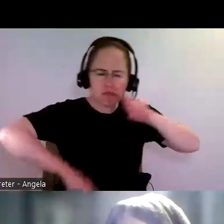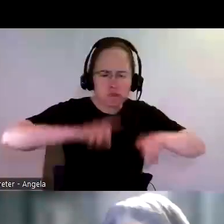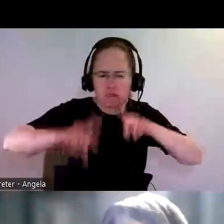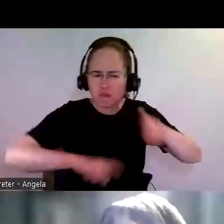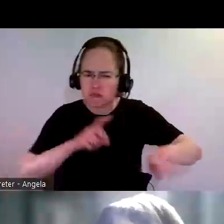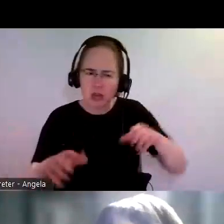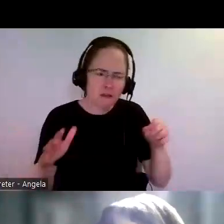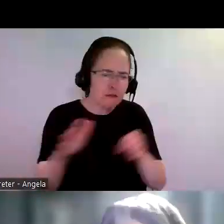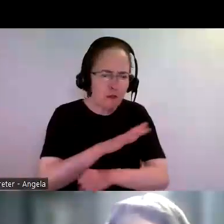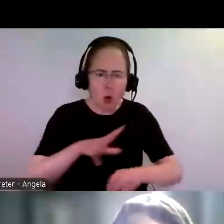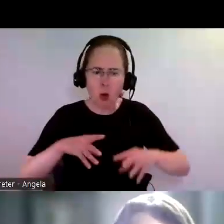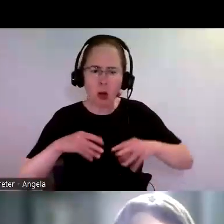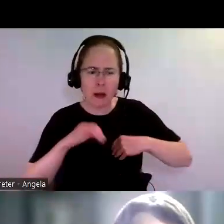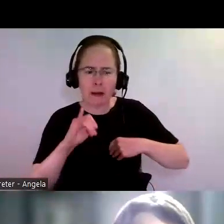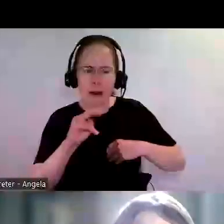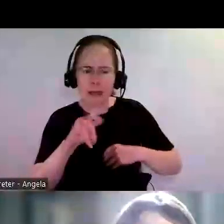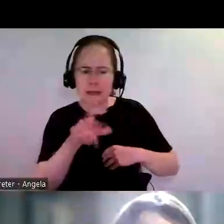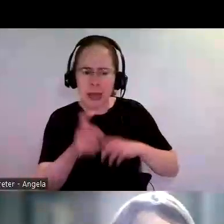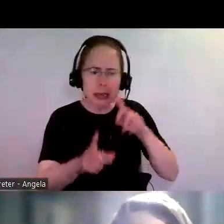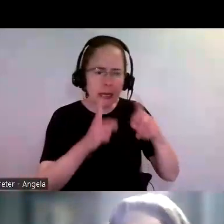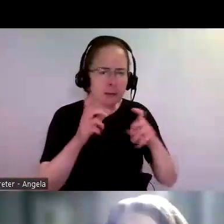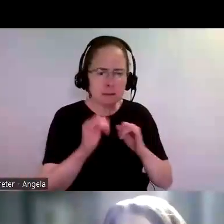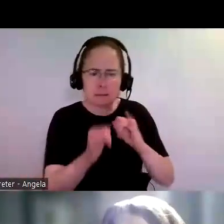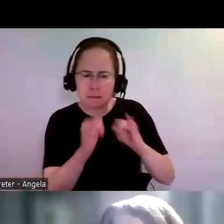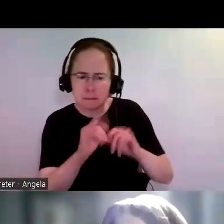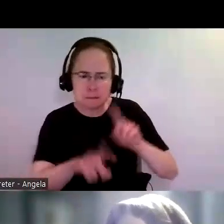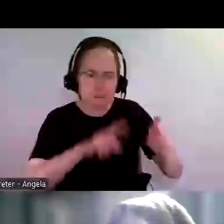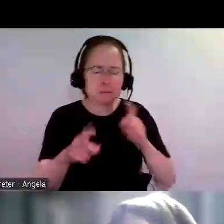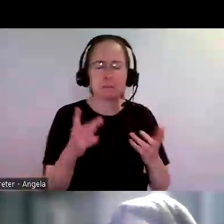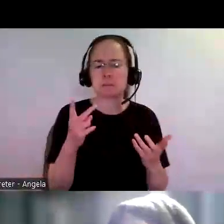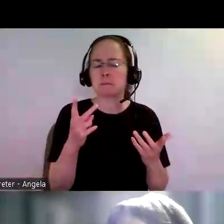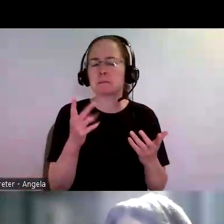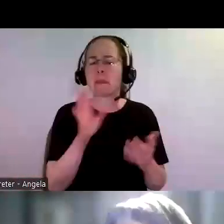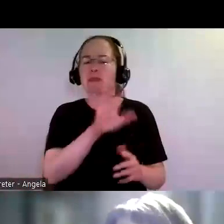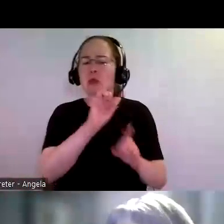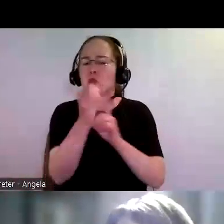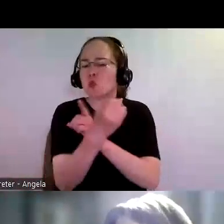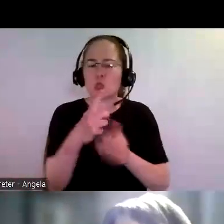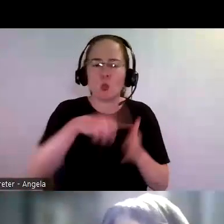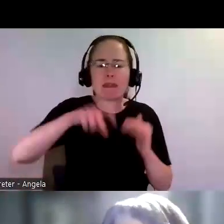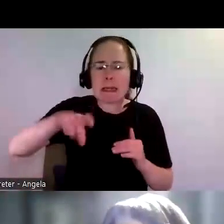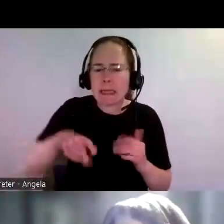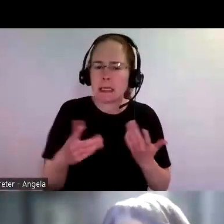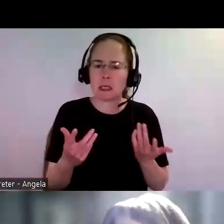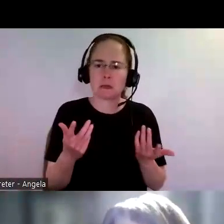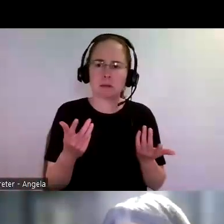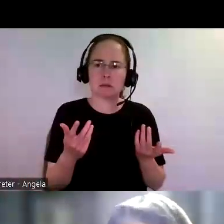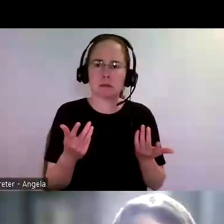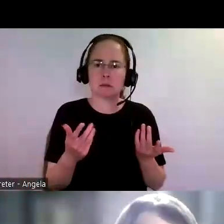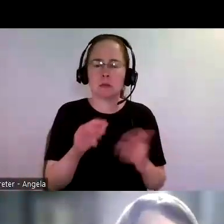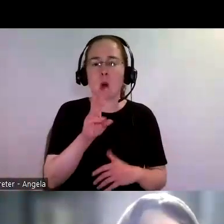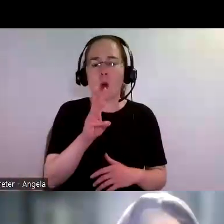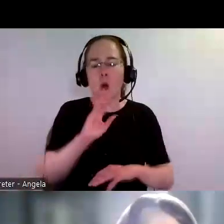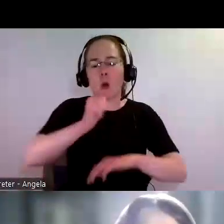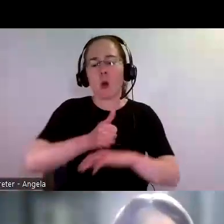full intake to see where that person is, what they may need. We do a kind of wellness